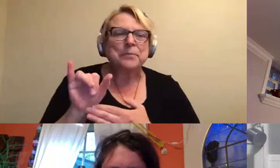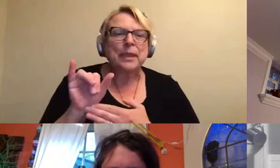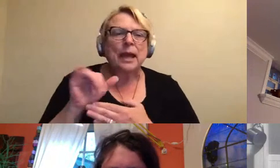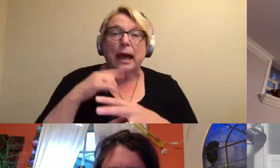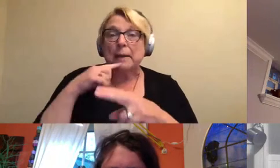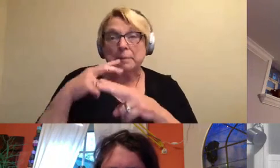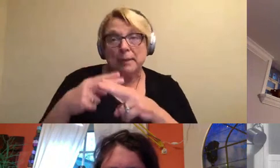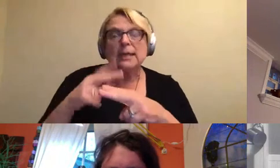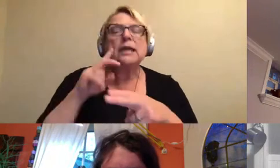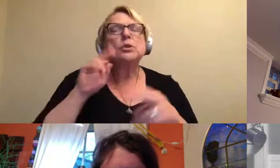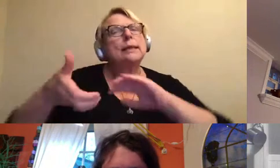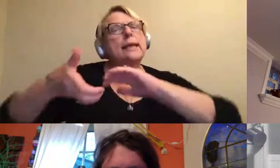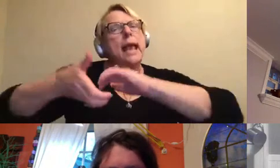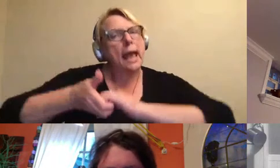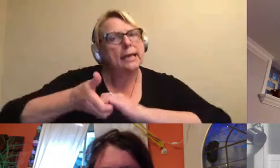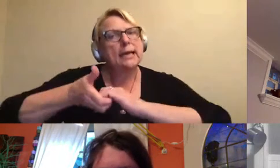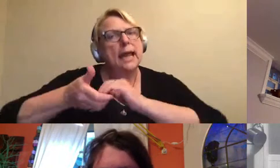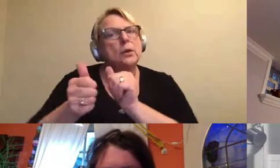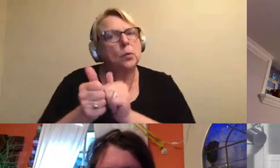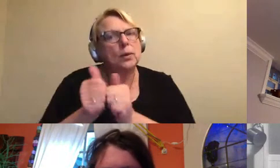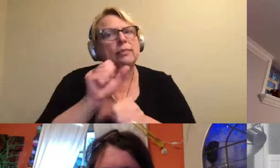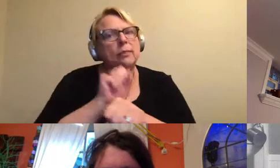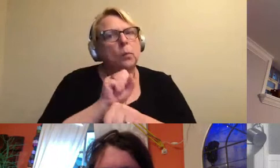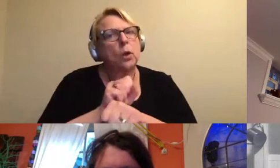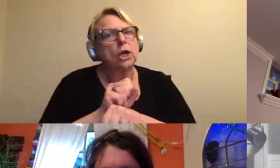really goes hand in hand with the work that she does